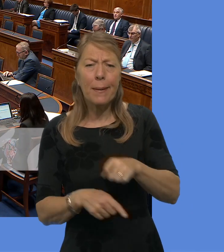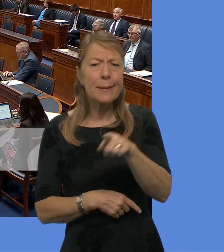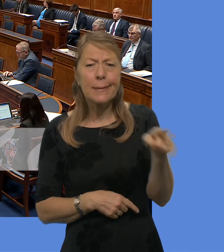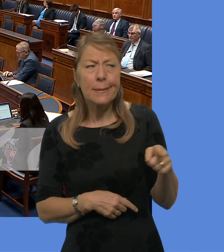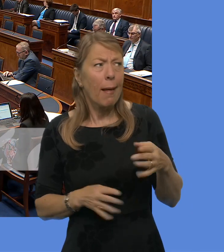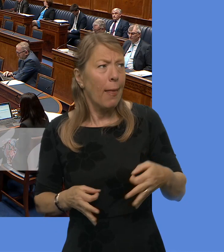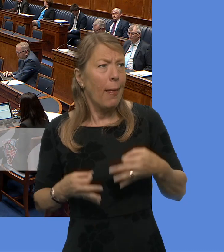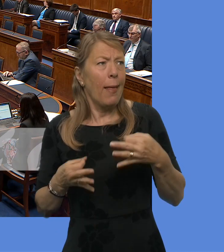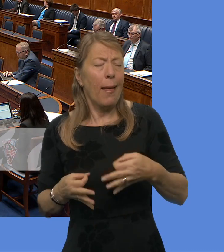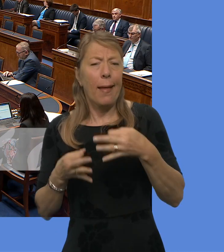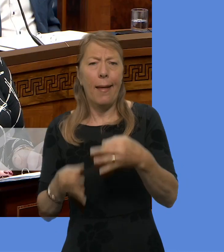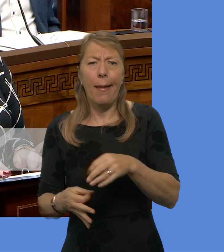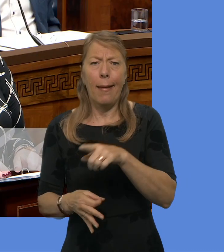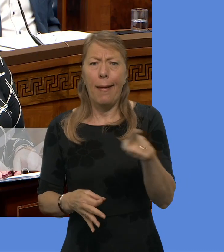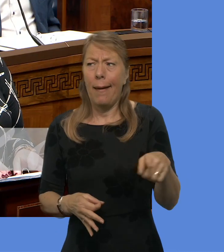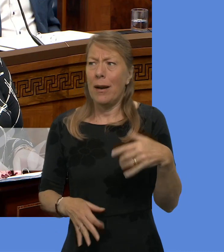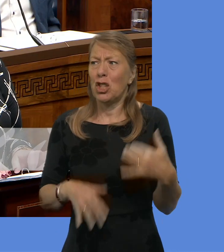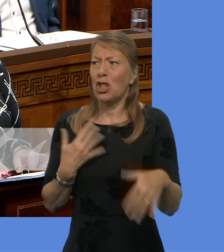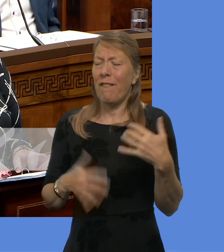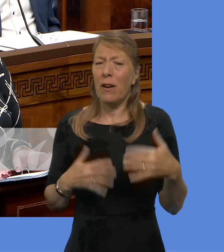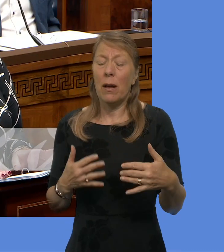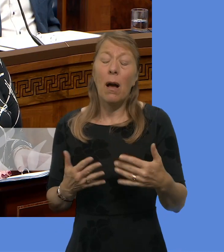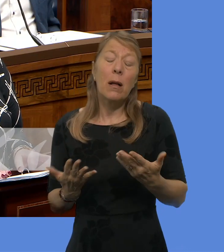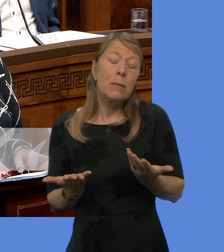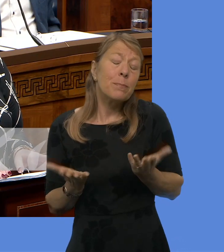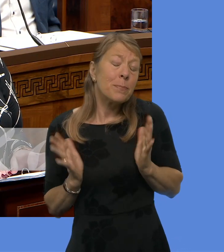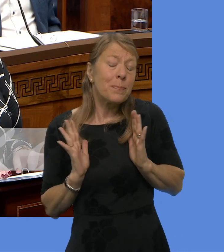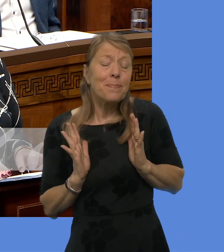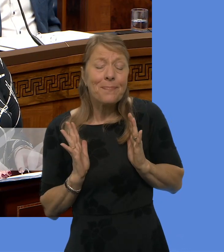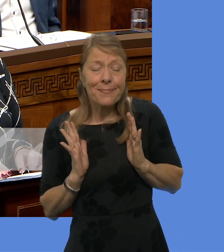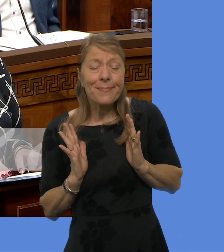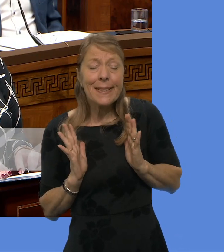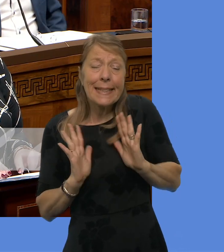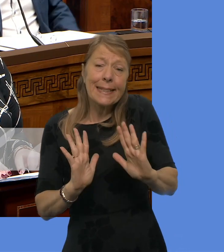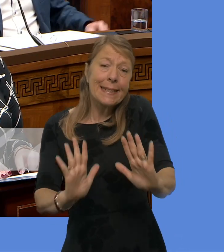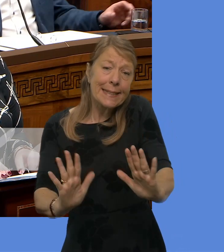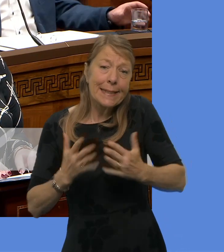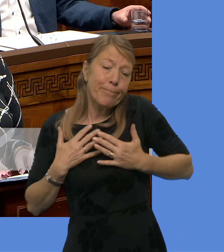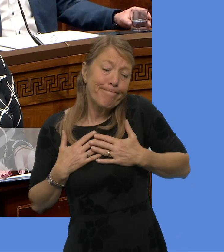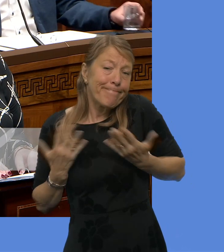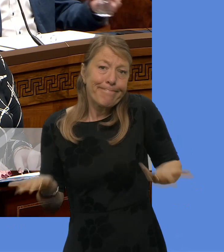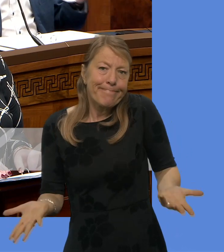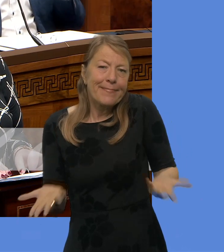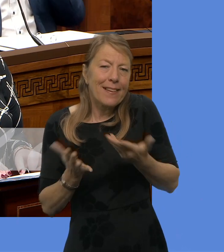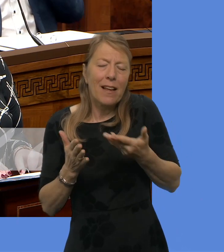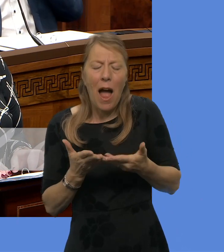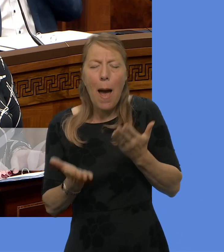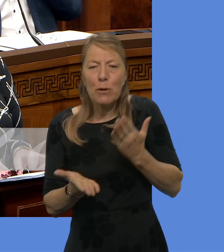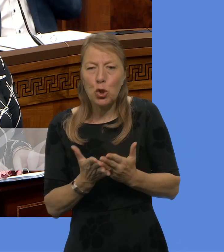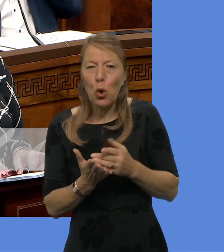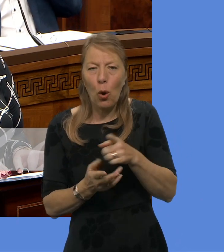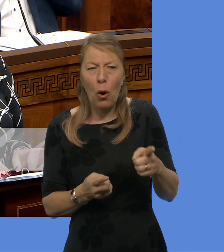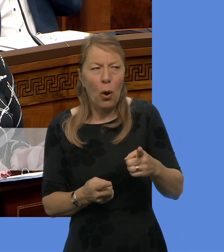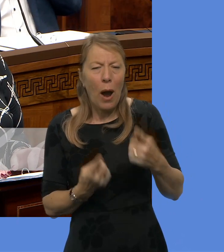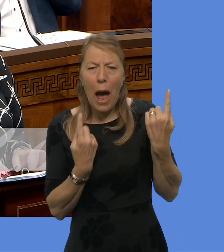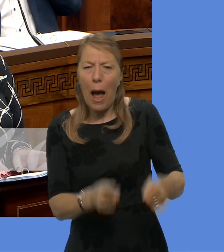Well, with respect, they're not my victims, but it is certainly a failing of victims, and there is no question that it compounds the hurt and the stress and the